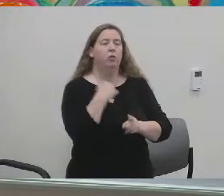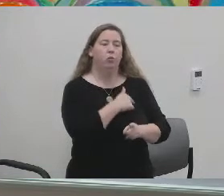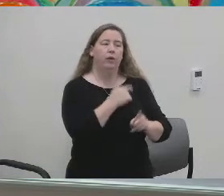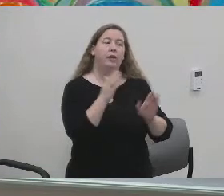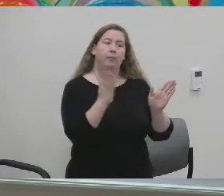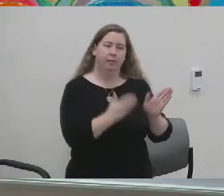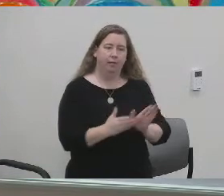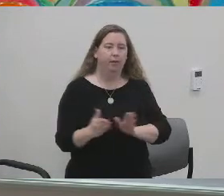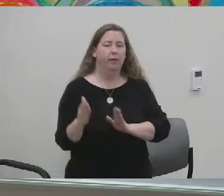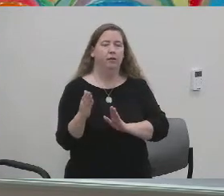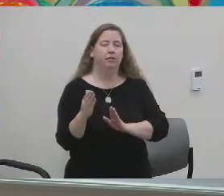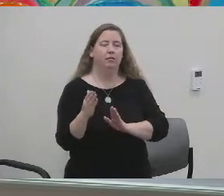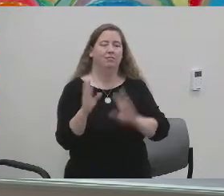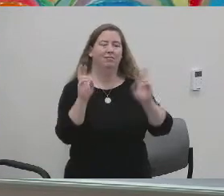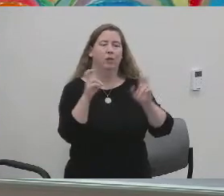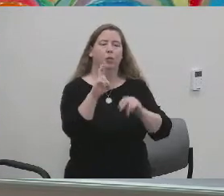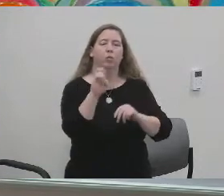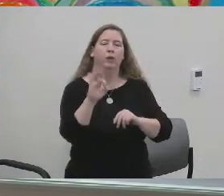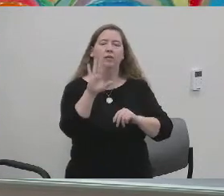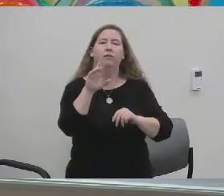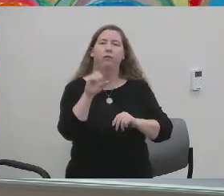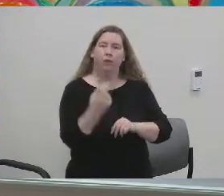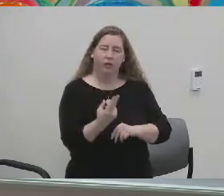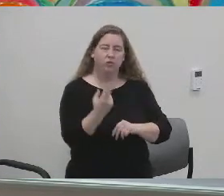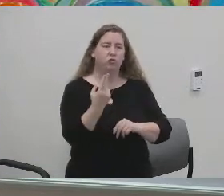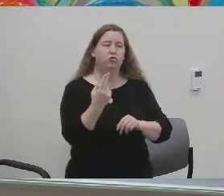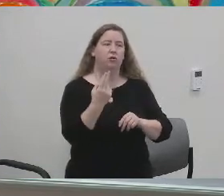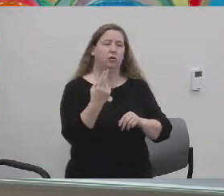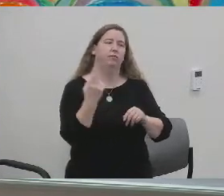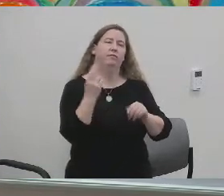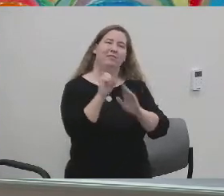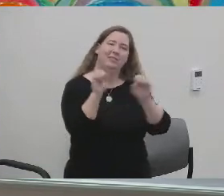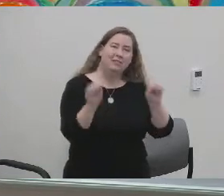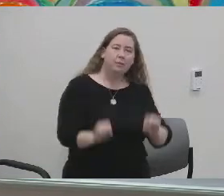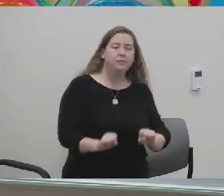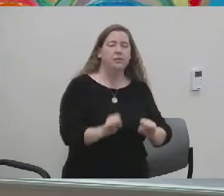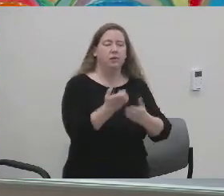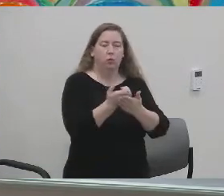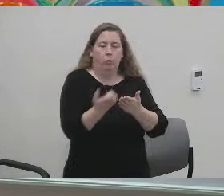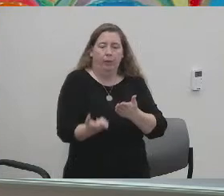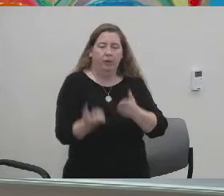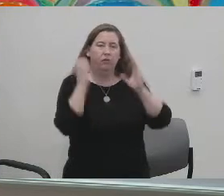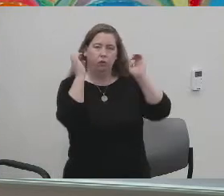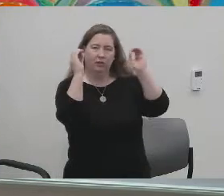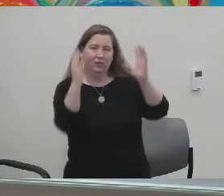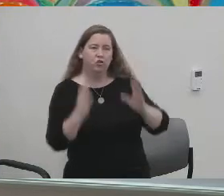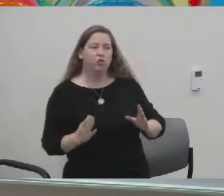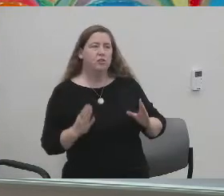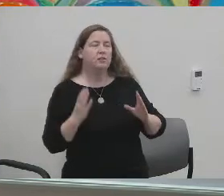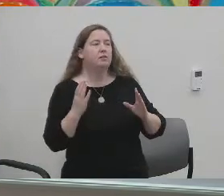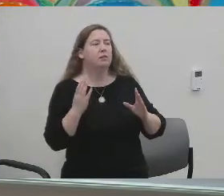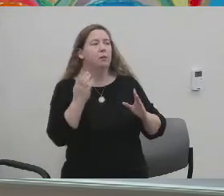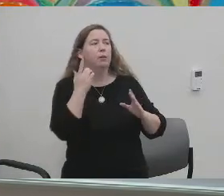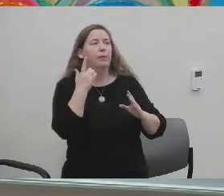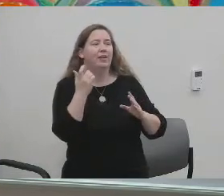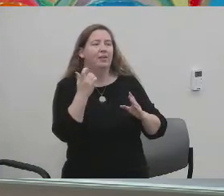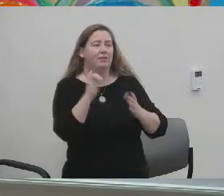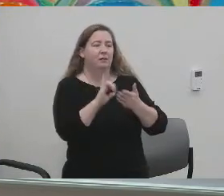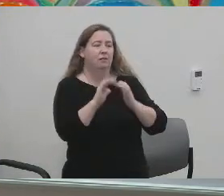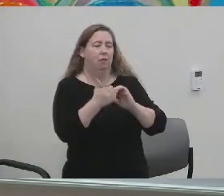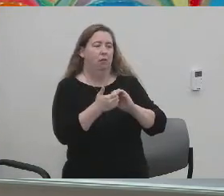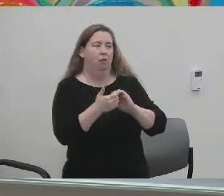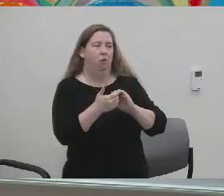of projecting systems or devices for teachers or laptop, anything, because it's a way to keep